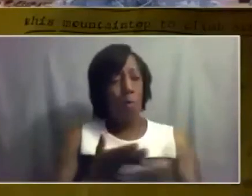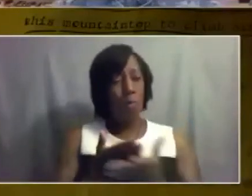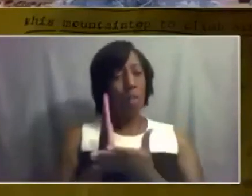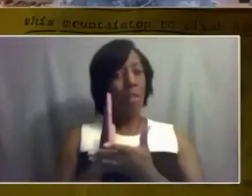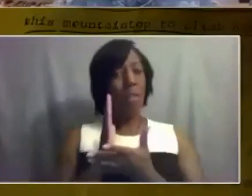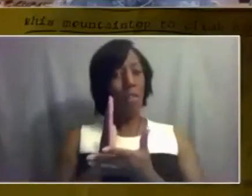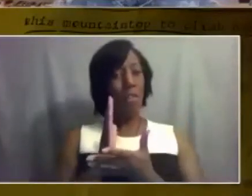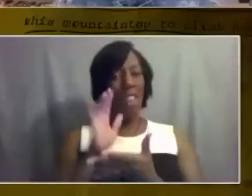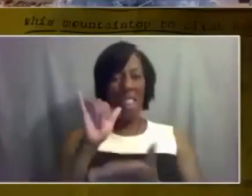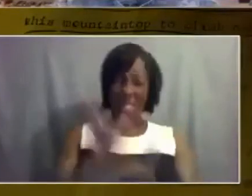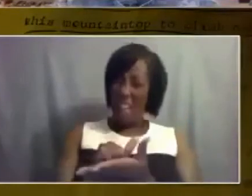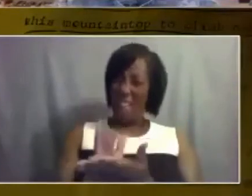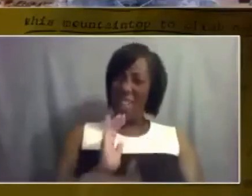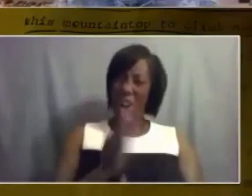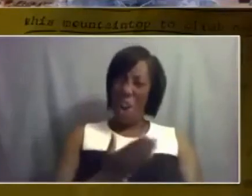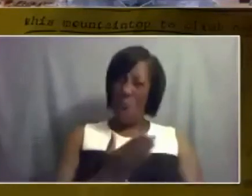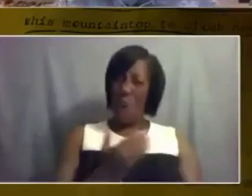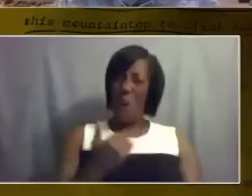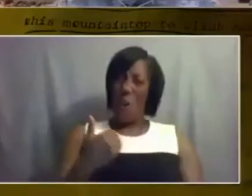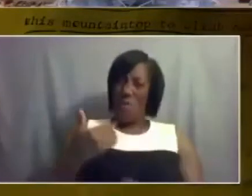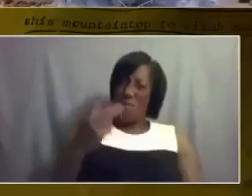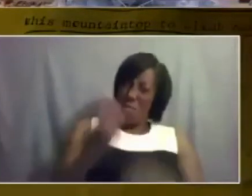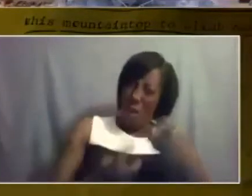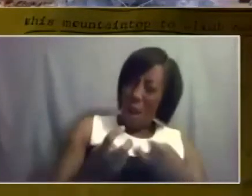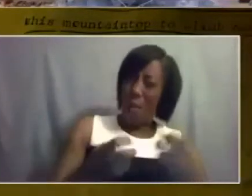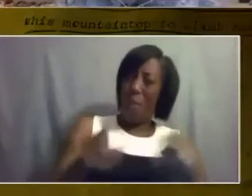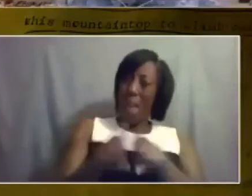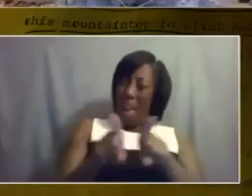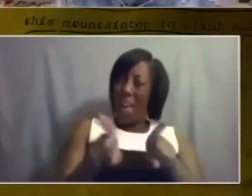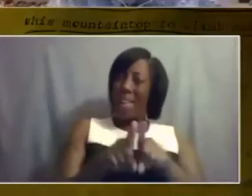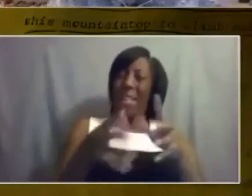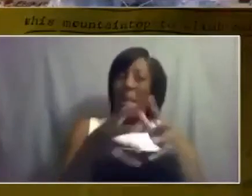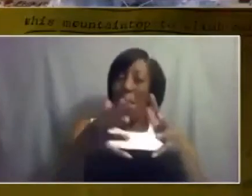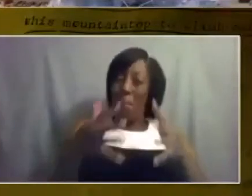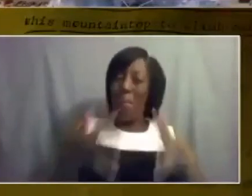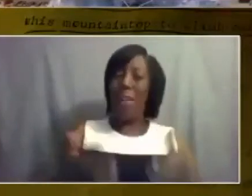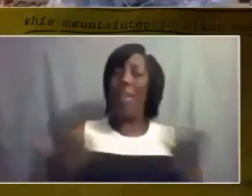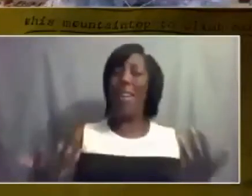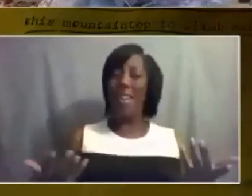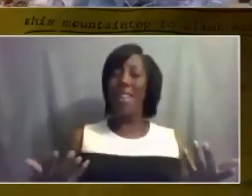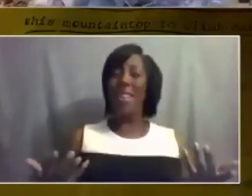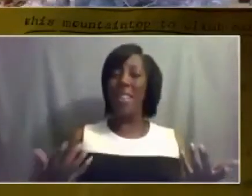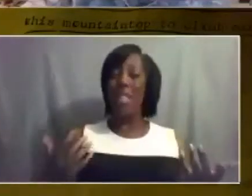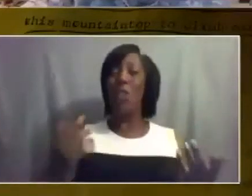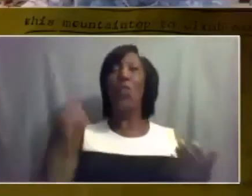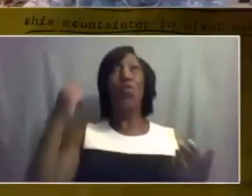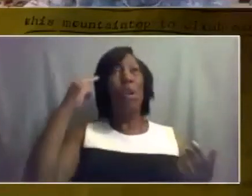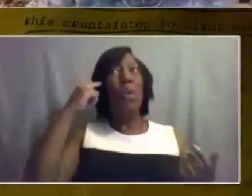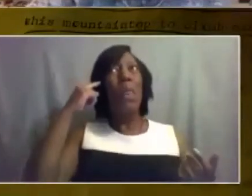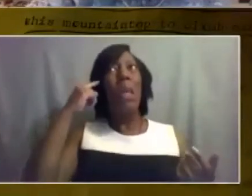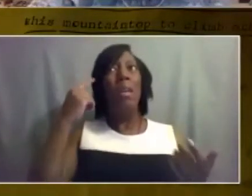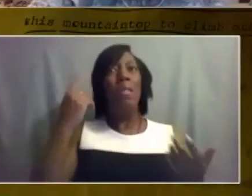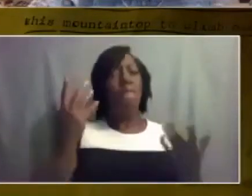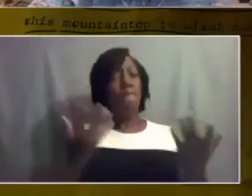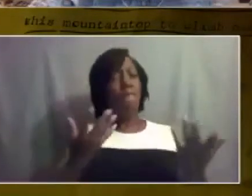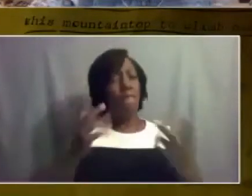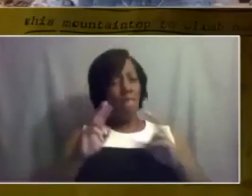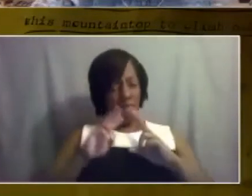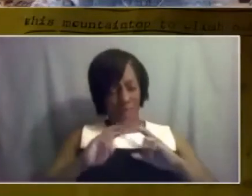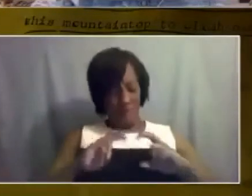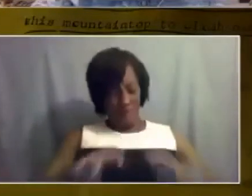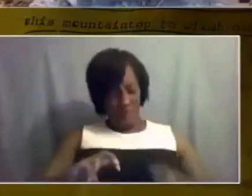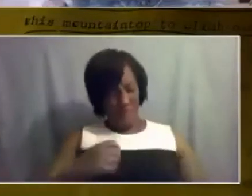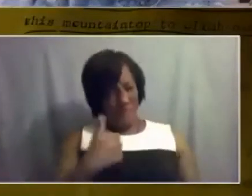being in the belly of the beast here in America, you know, trying to look and those shifts. And I think the more that